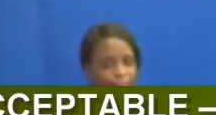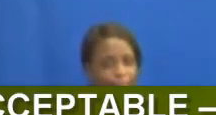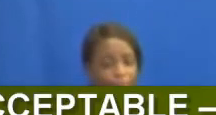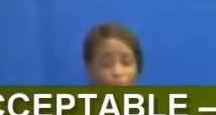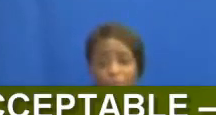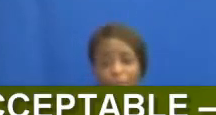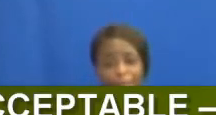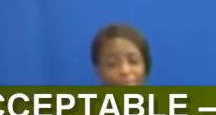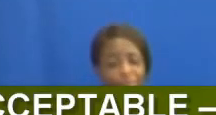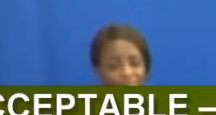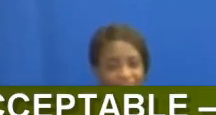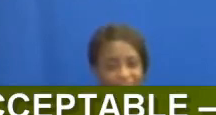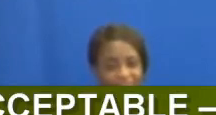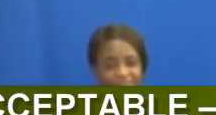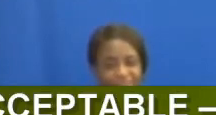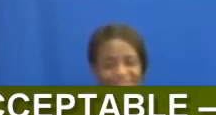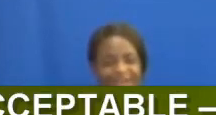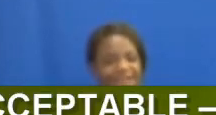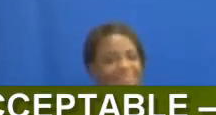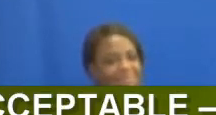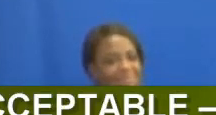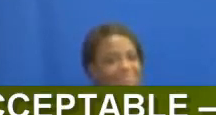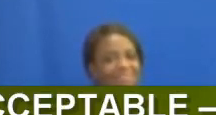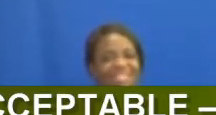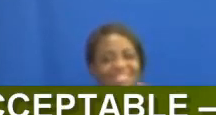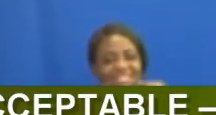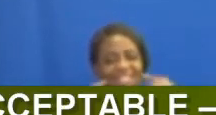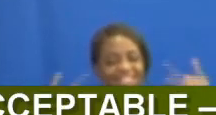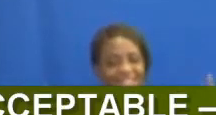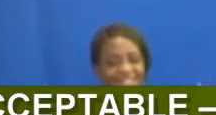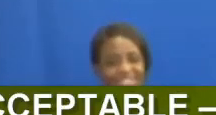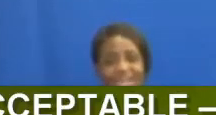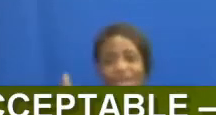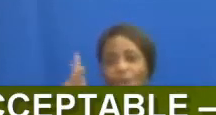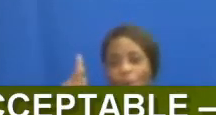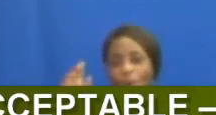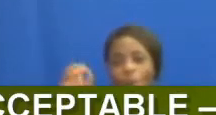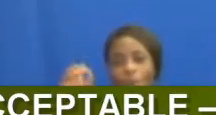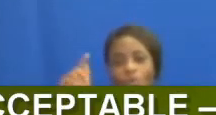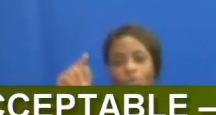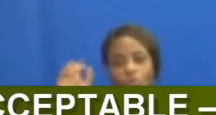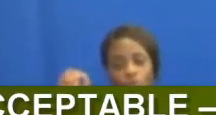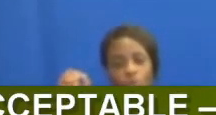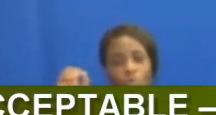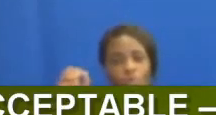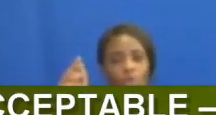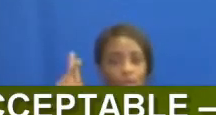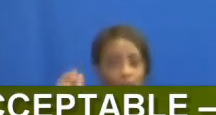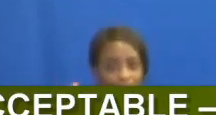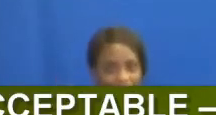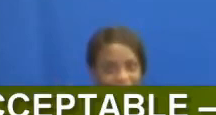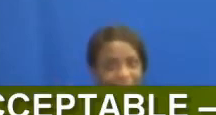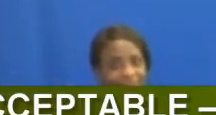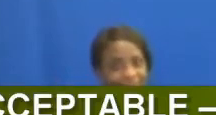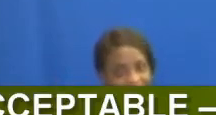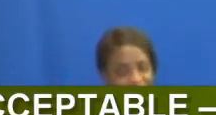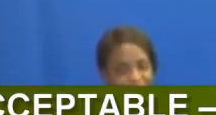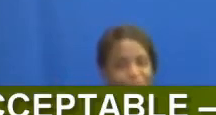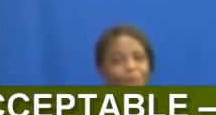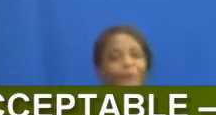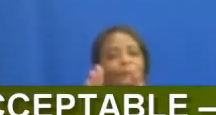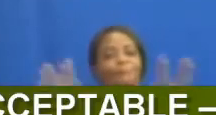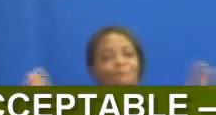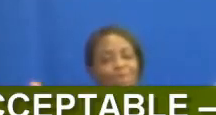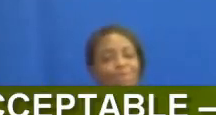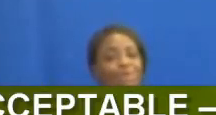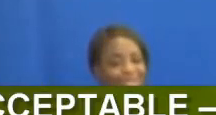44%. Now, and on a man penny, she said. A yak could be as I'm sure you bet to be a hard by ye pa. As I said, dear Bacqua, a day are any sign on, and he